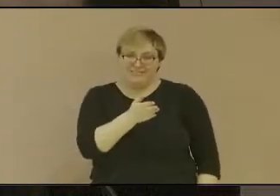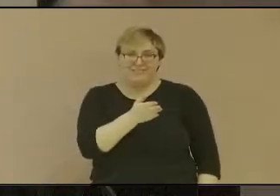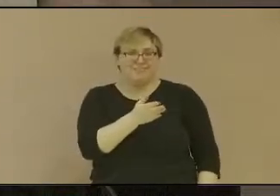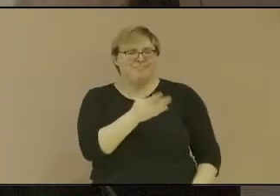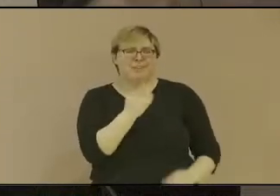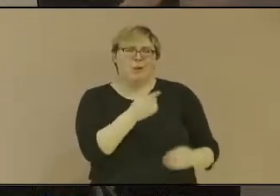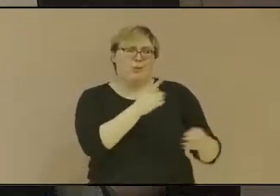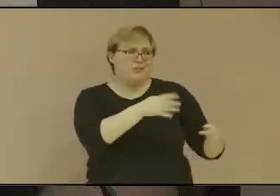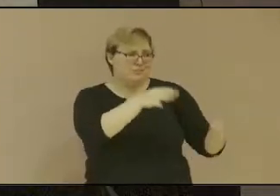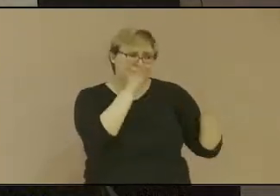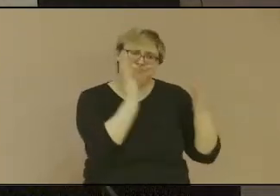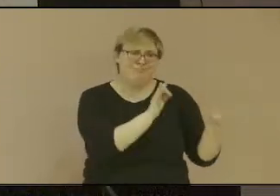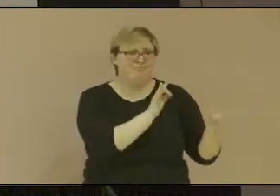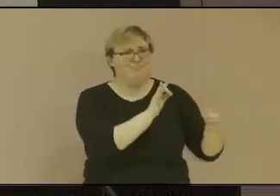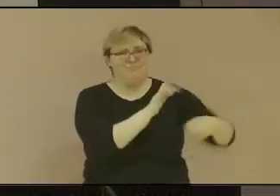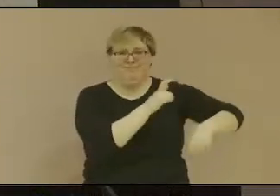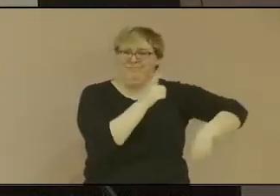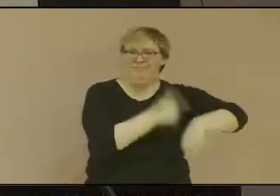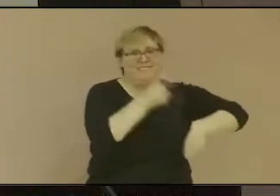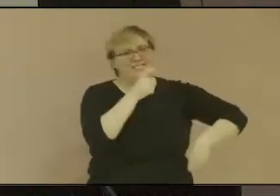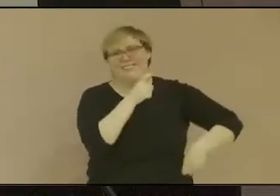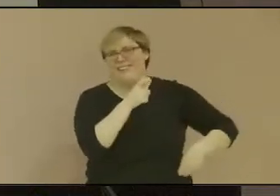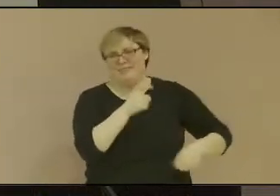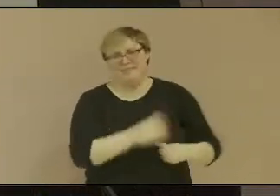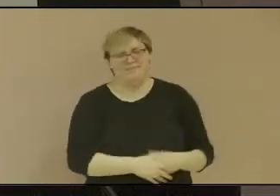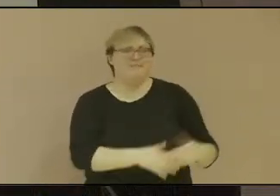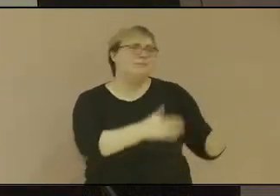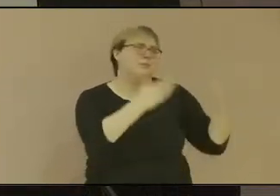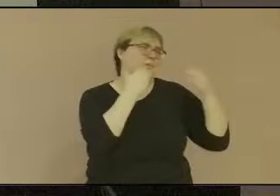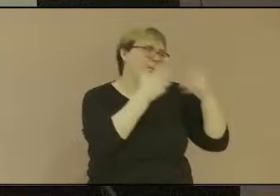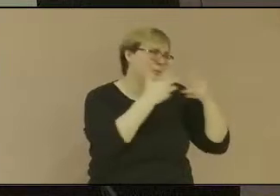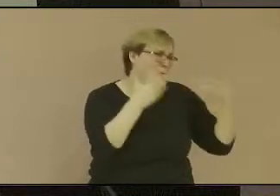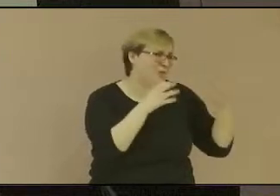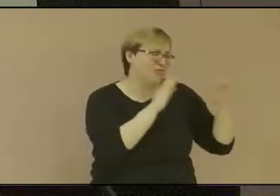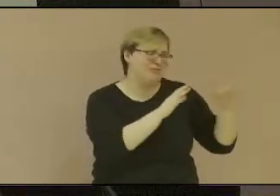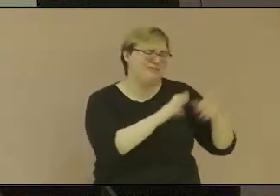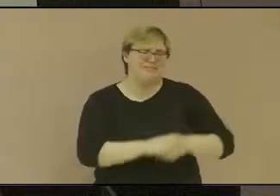is most needed. Thank you, Roselle.